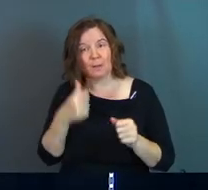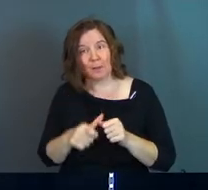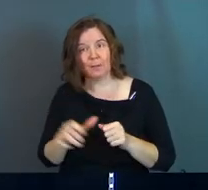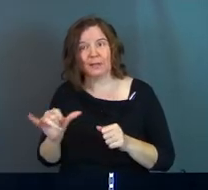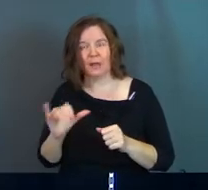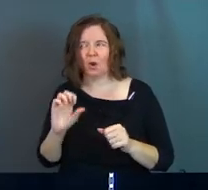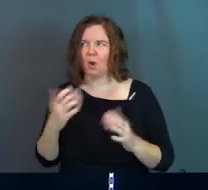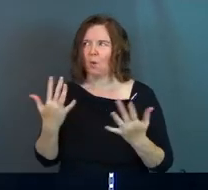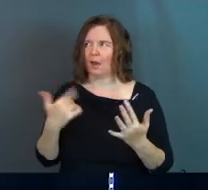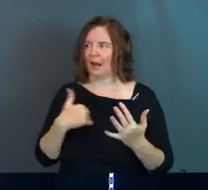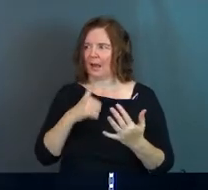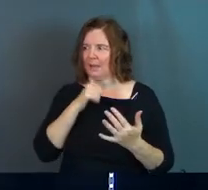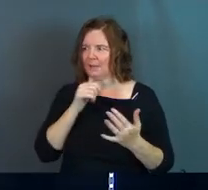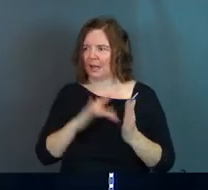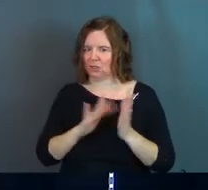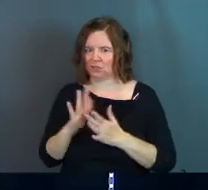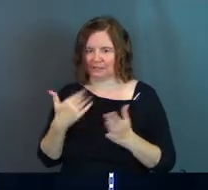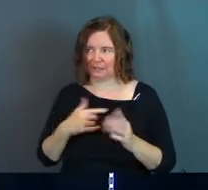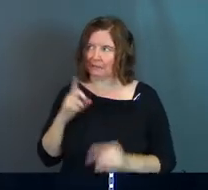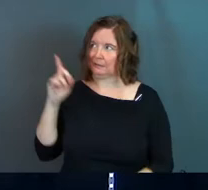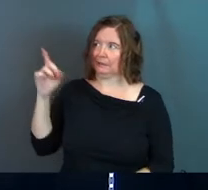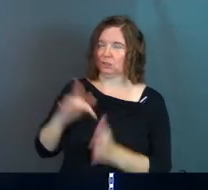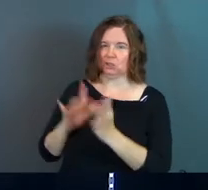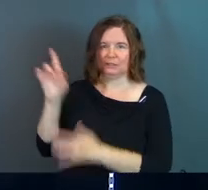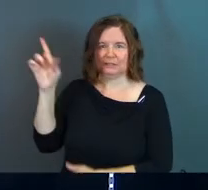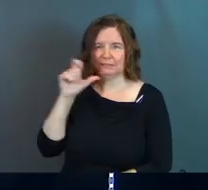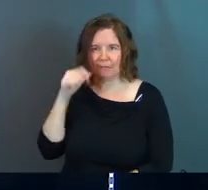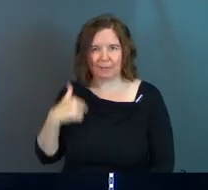it's like, oh wait, I'm not Jesus, he is.